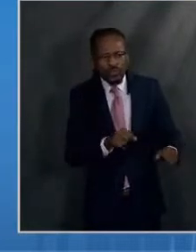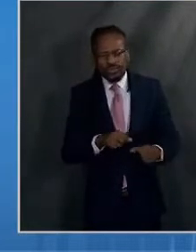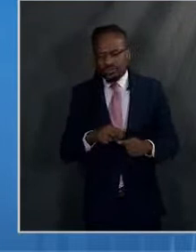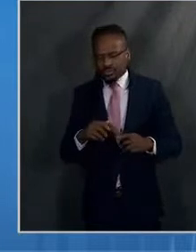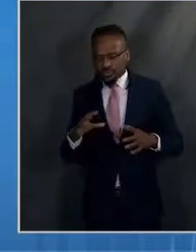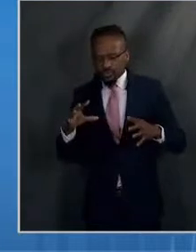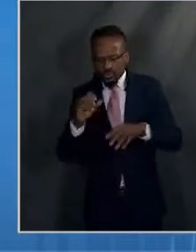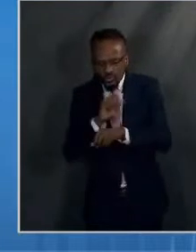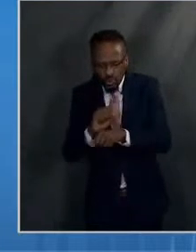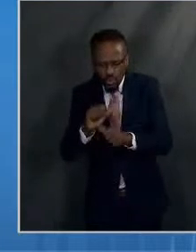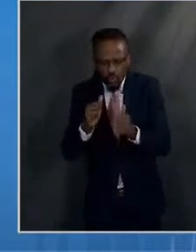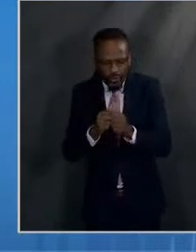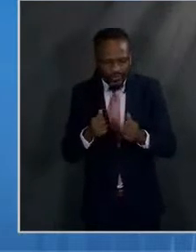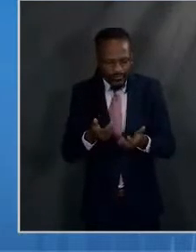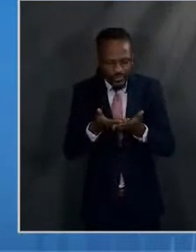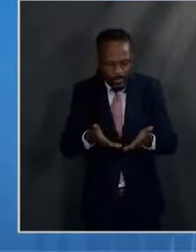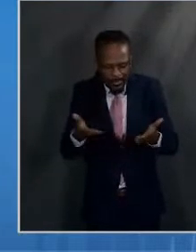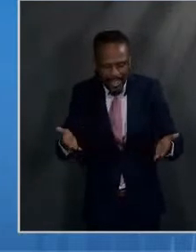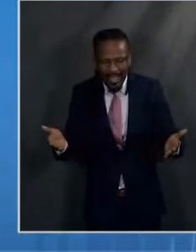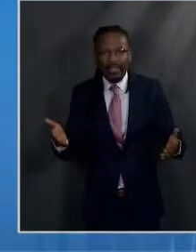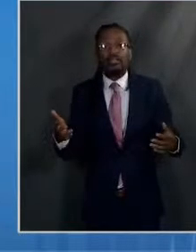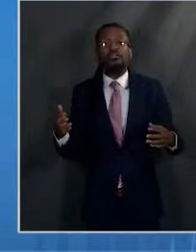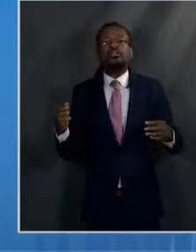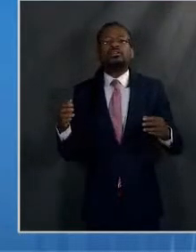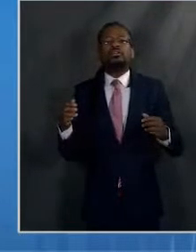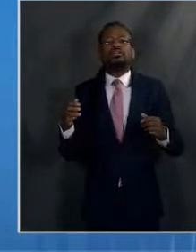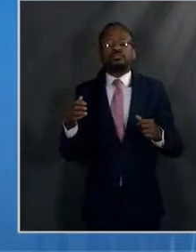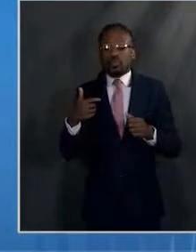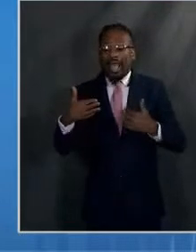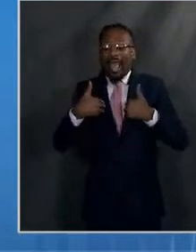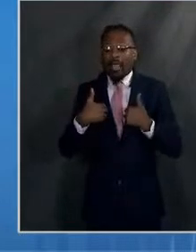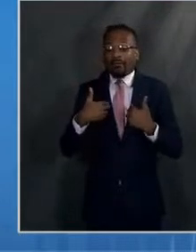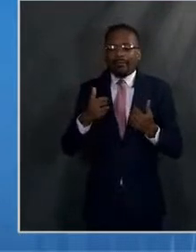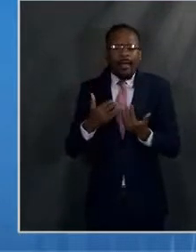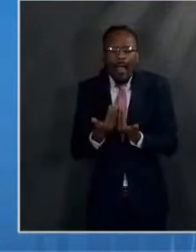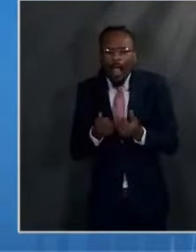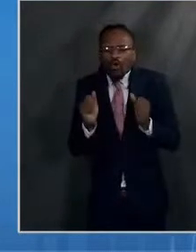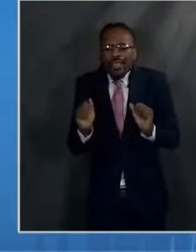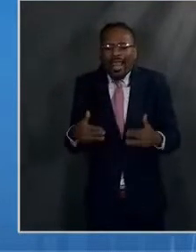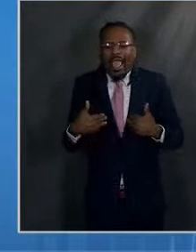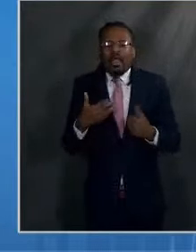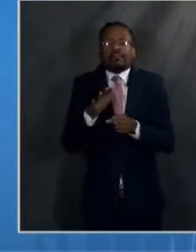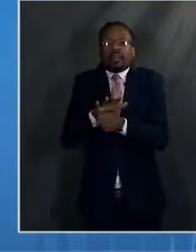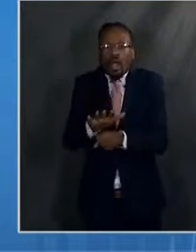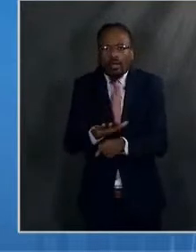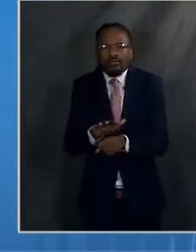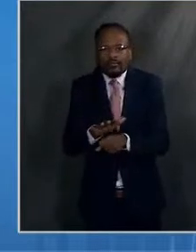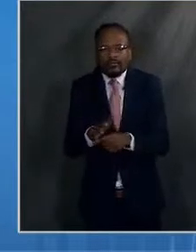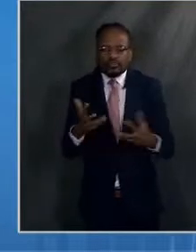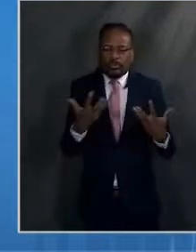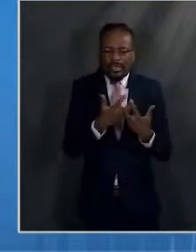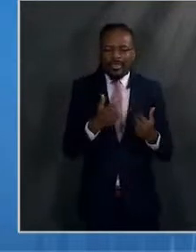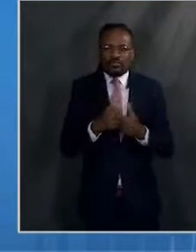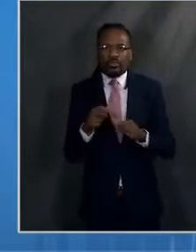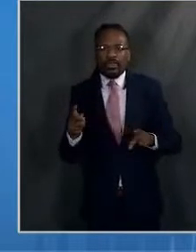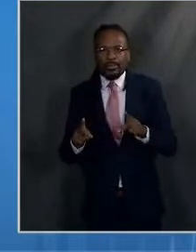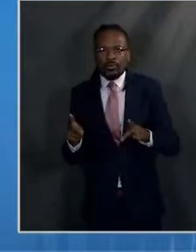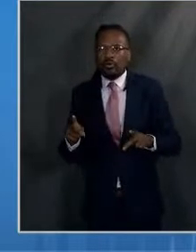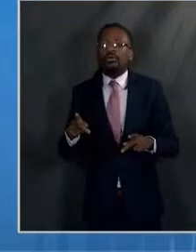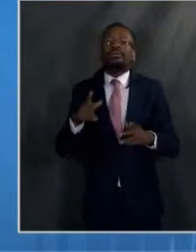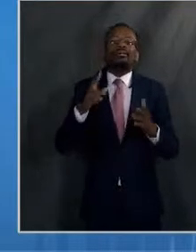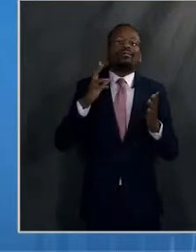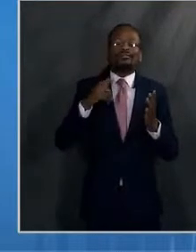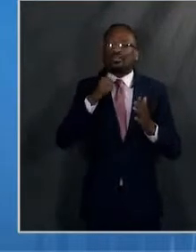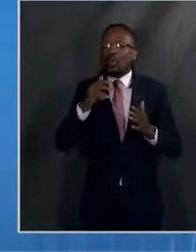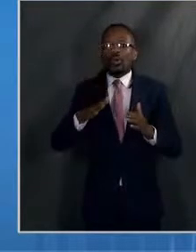versus the number of people who are wanting it. We don't want to be too prescriptive so that they have these queues of people, and yet we don't want to be too